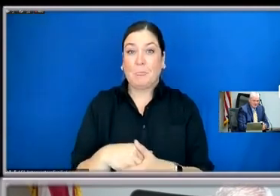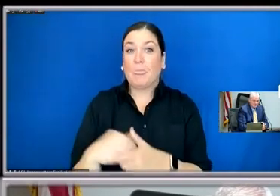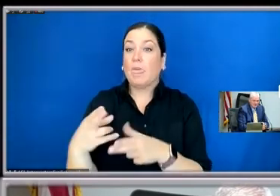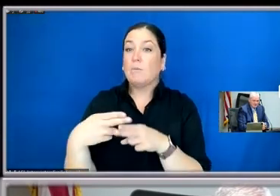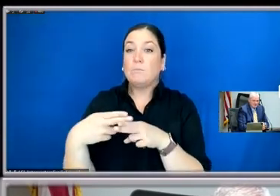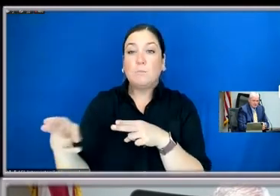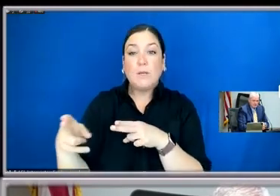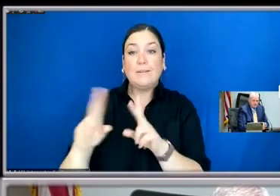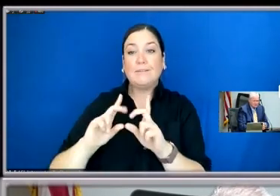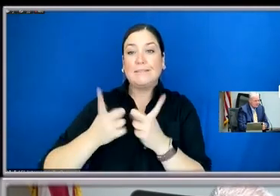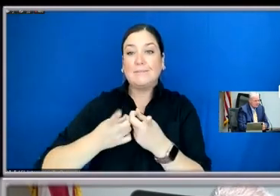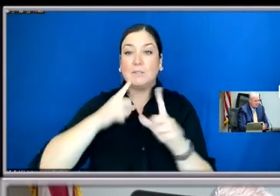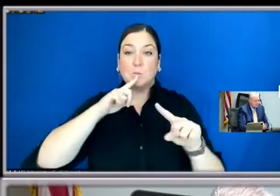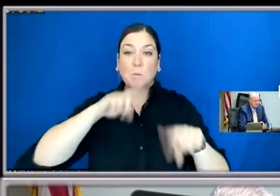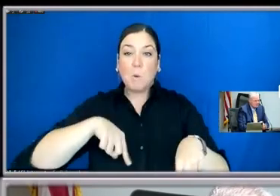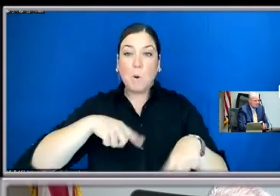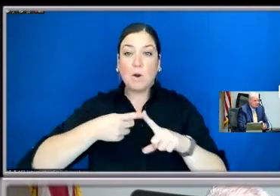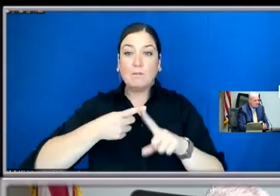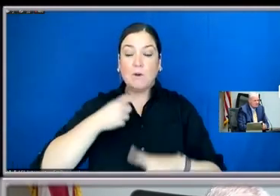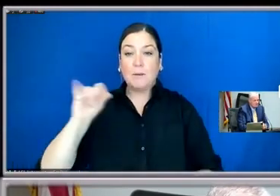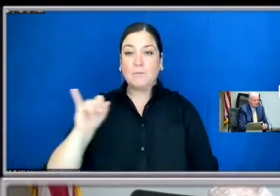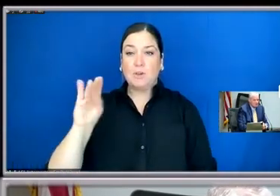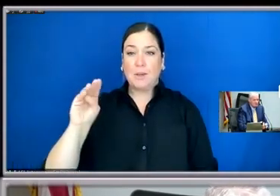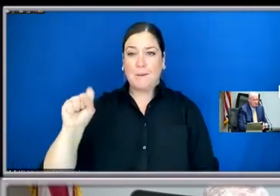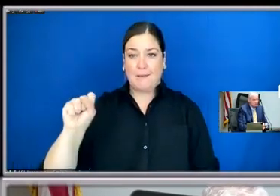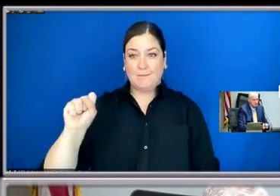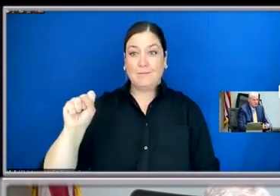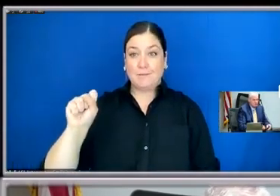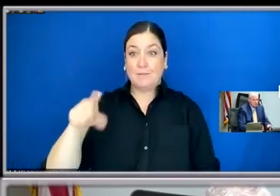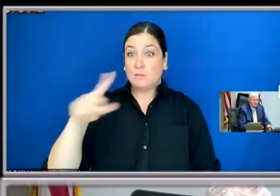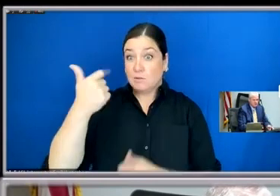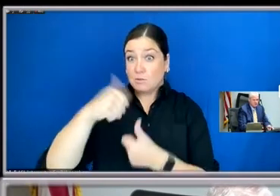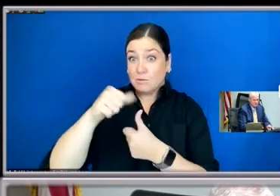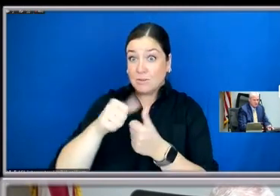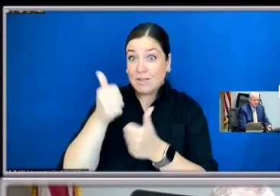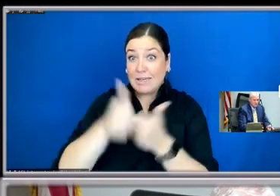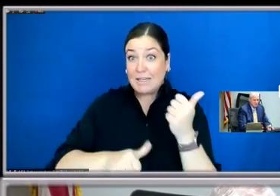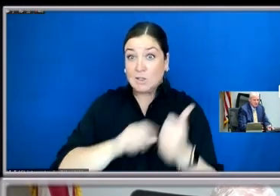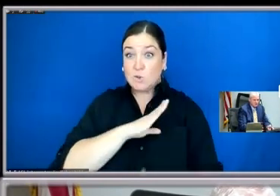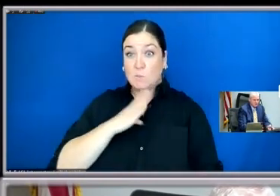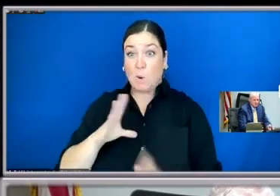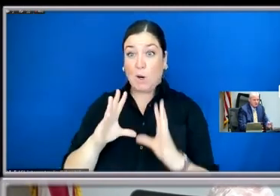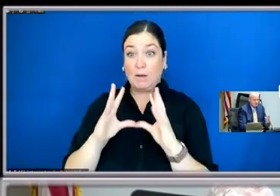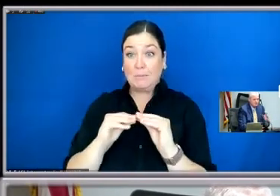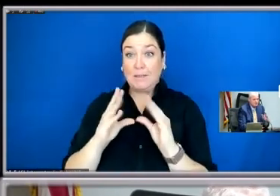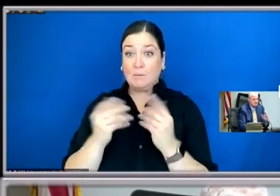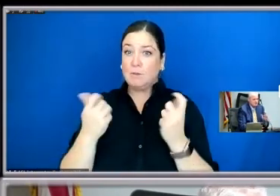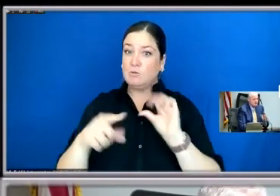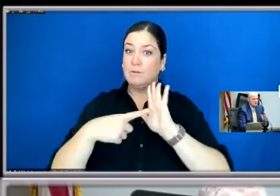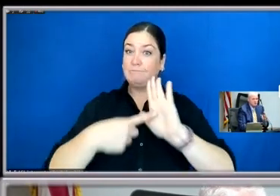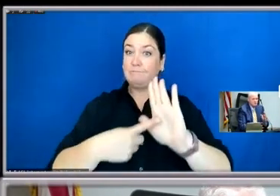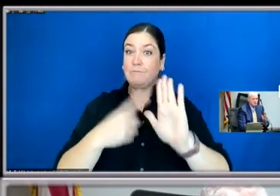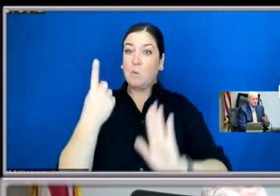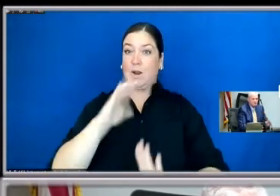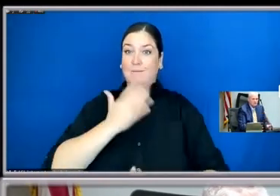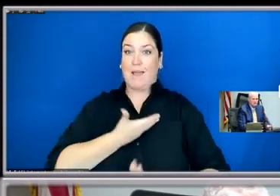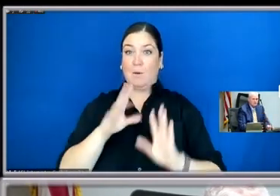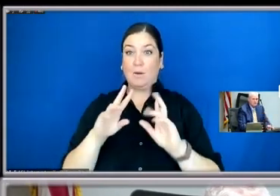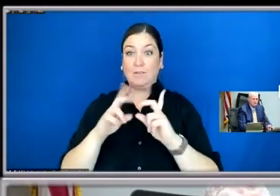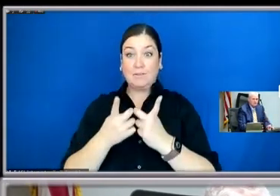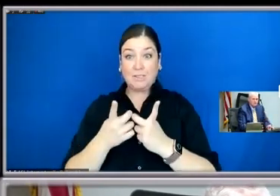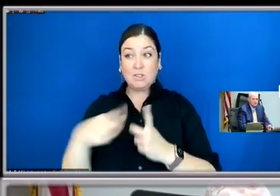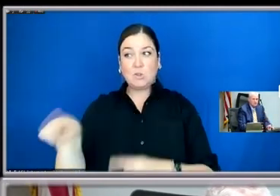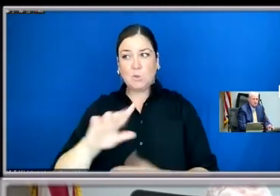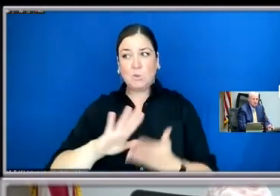division report from the Jean Massou School of the Deaf. As you remember, each board meeting, we try to highlight one of our divisions so that you'll be more familiar with